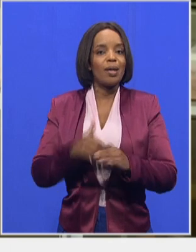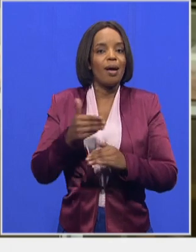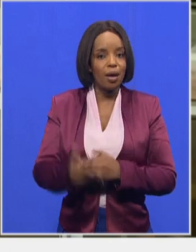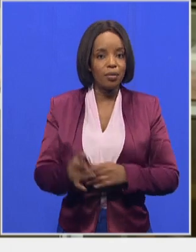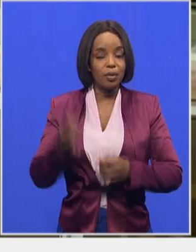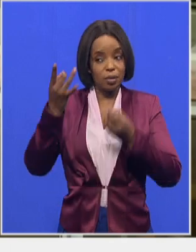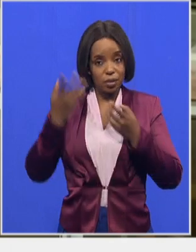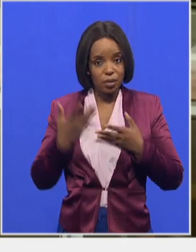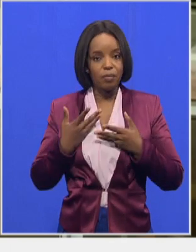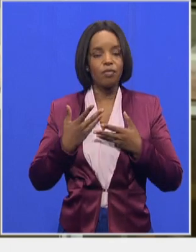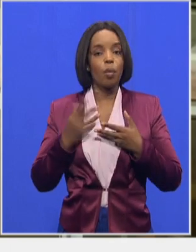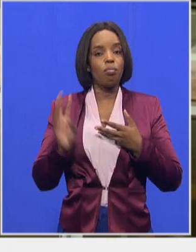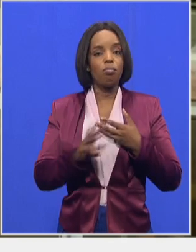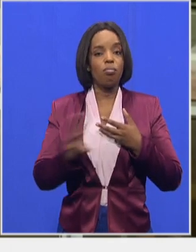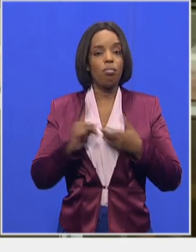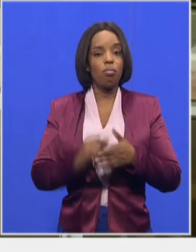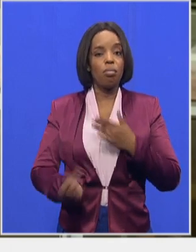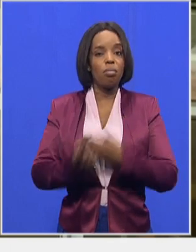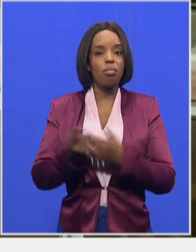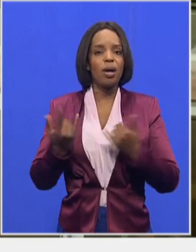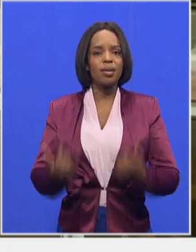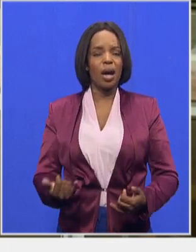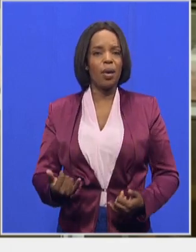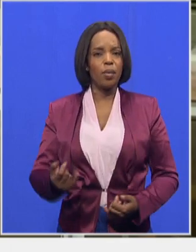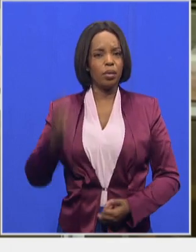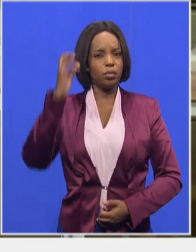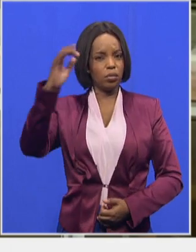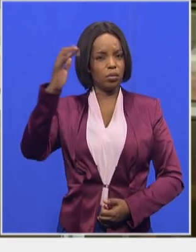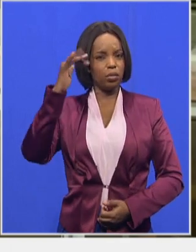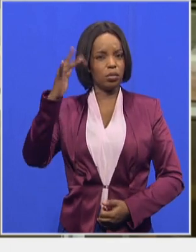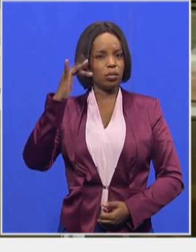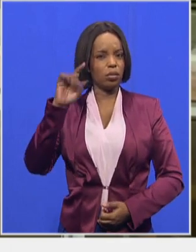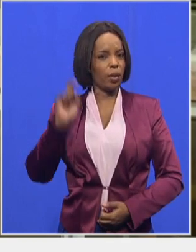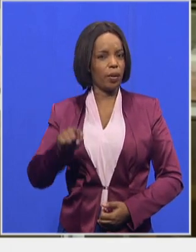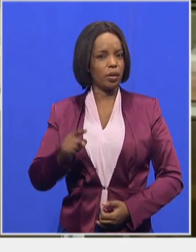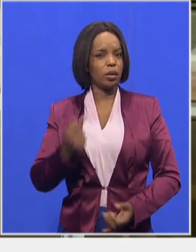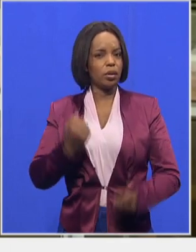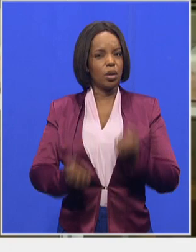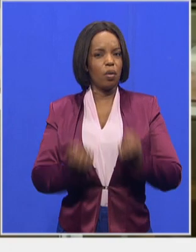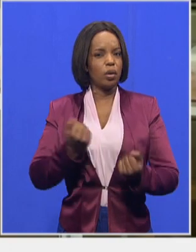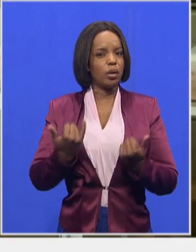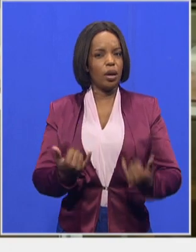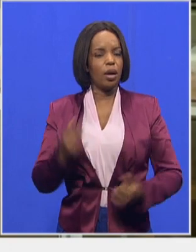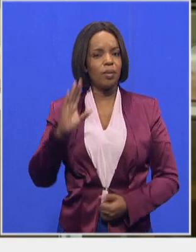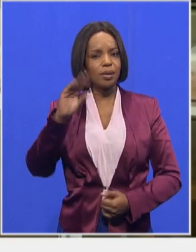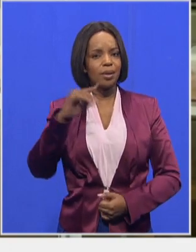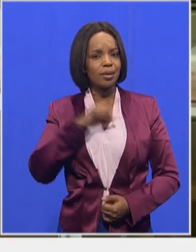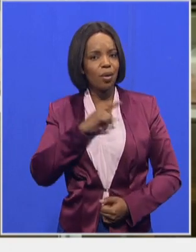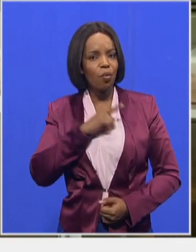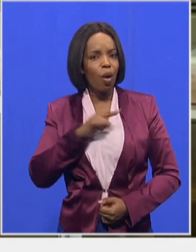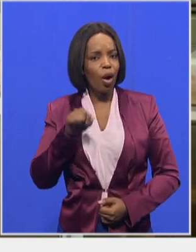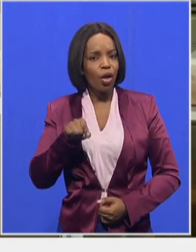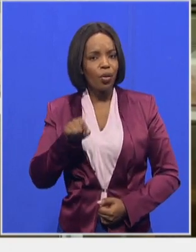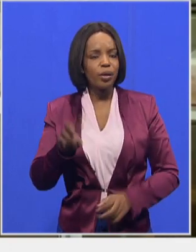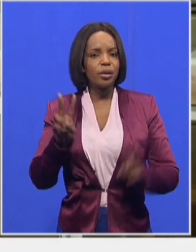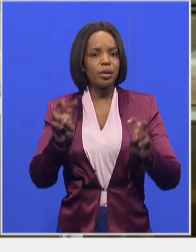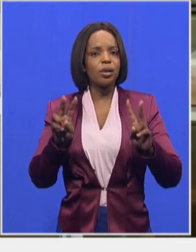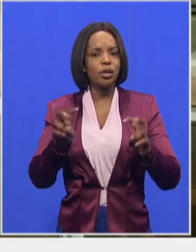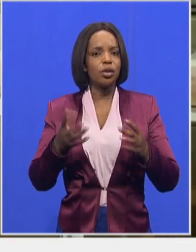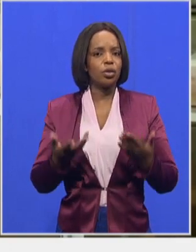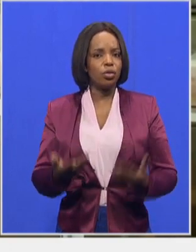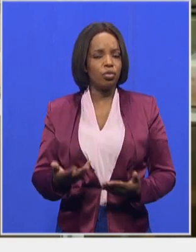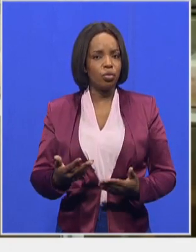that is also standing into question now. People are asking, or rather this court is asking, why was this matter put